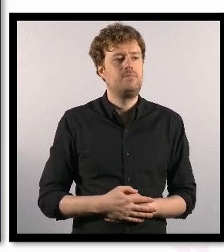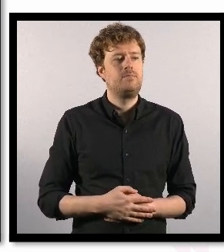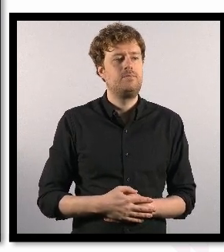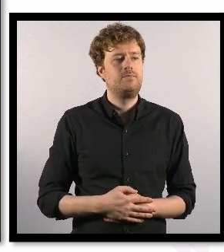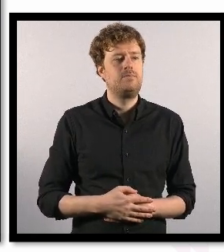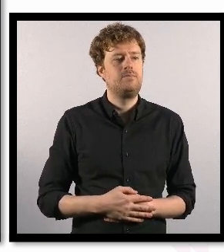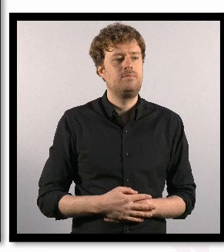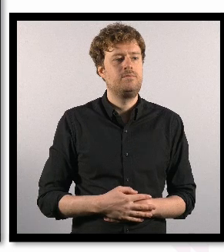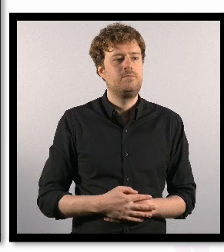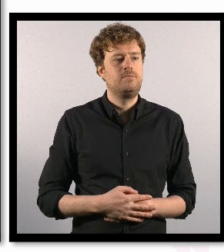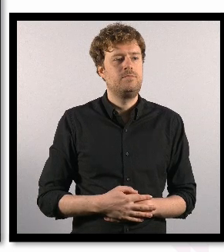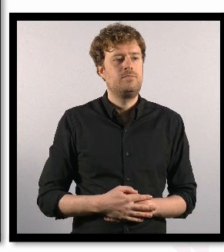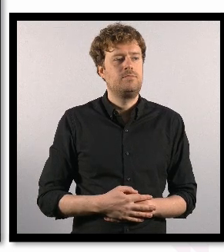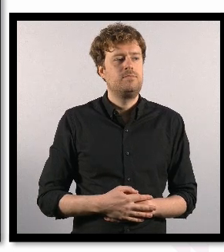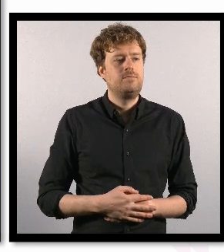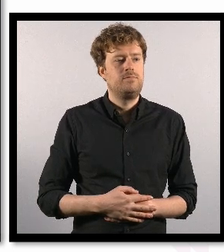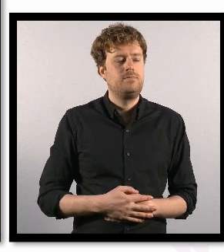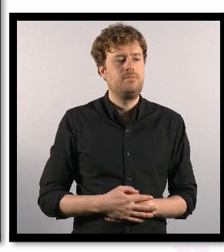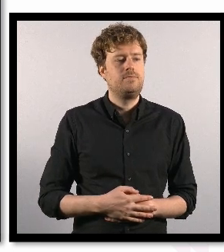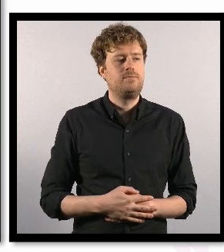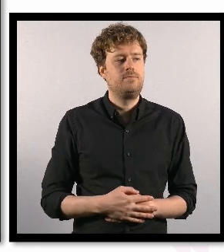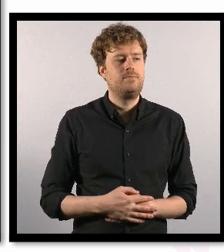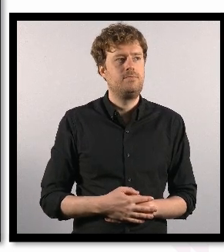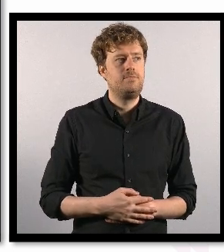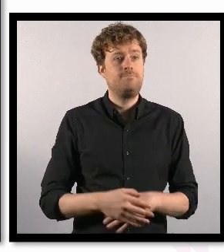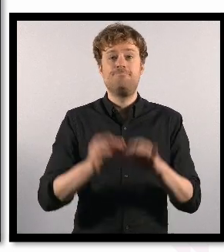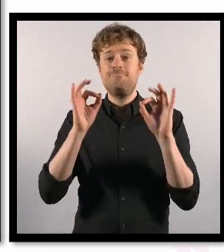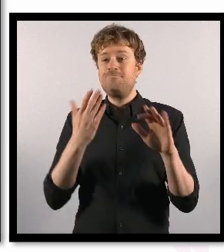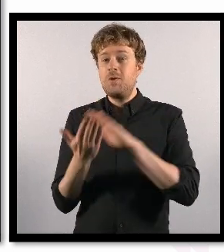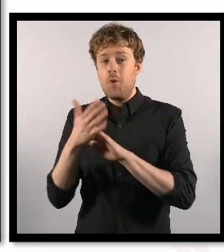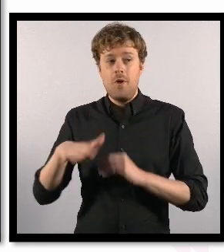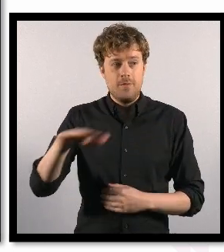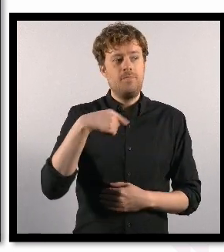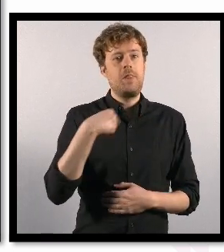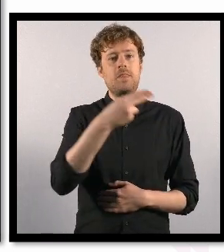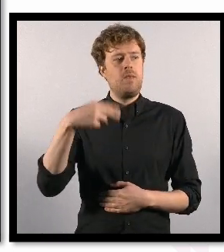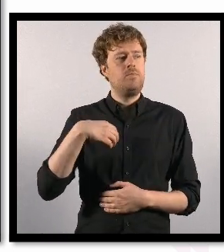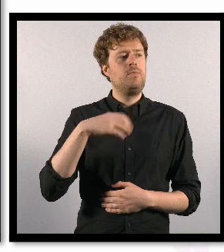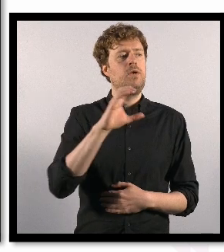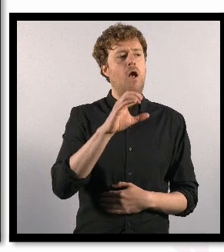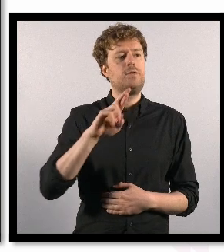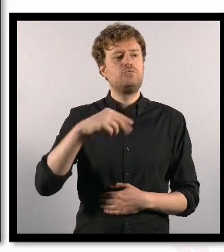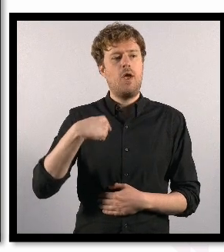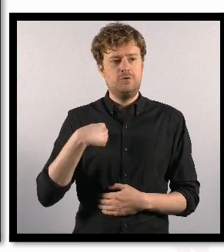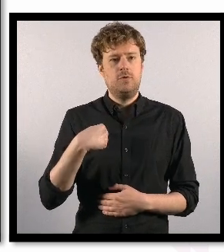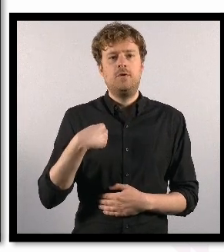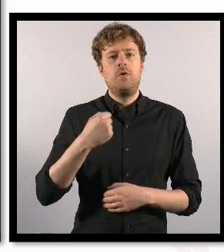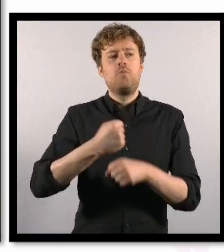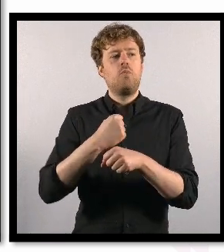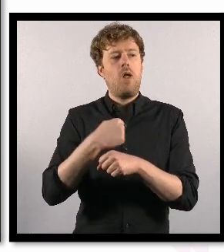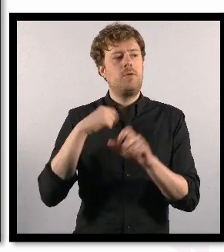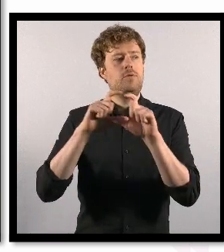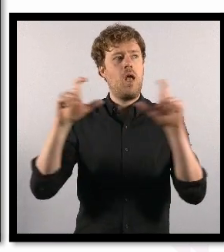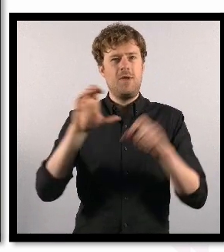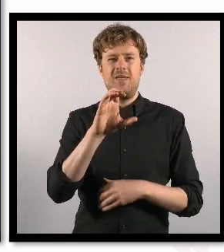morning, everyone. I am Carlo Fisicaro, Chief Technology Officer at PEPTONE, and this is Fabio Roddi, our Head of Engineering.